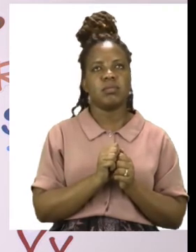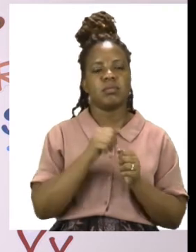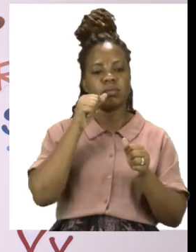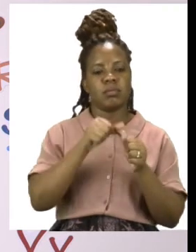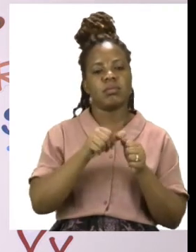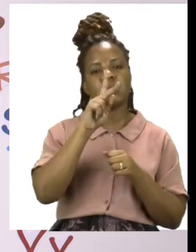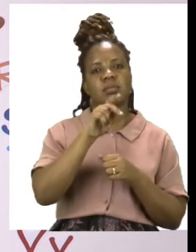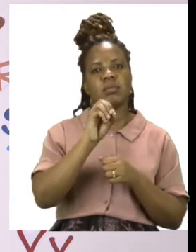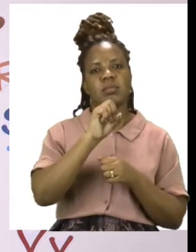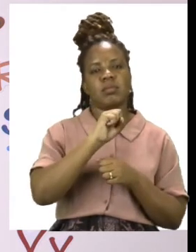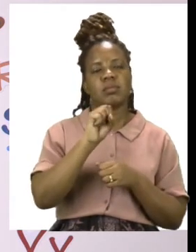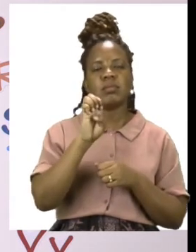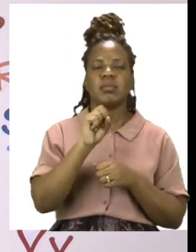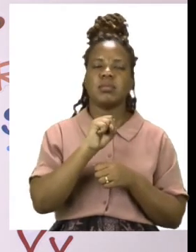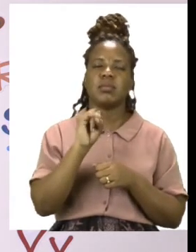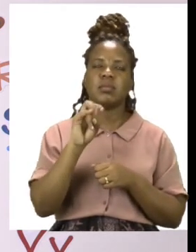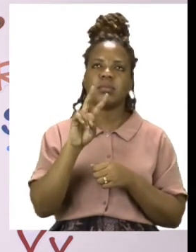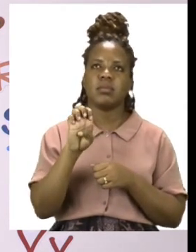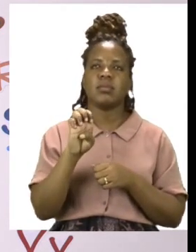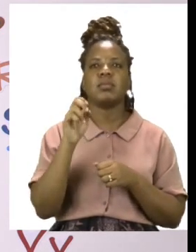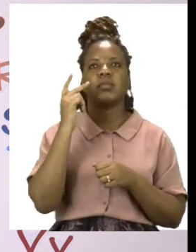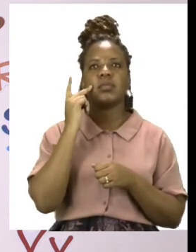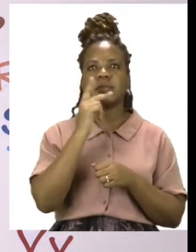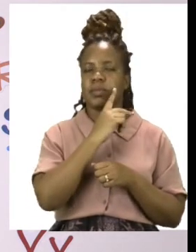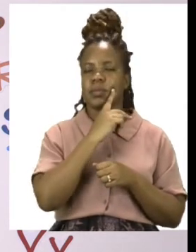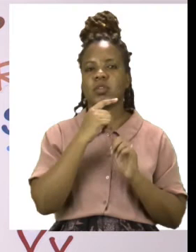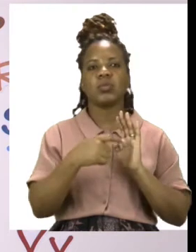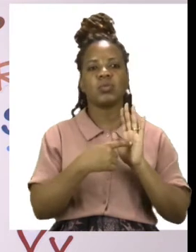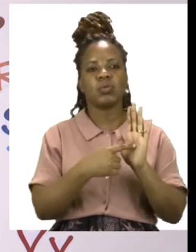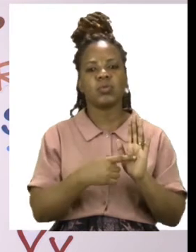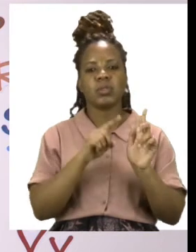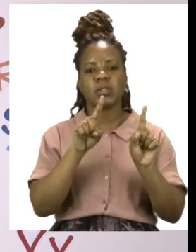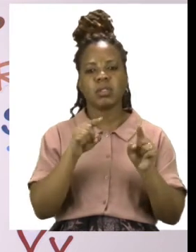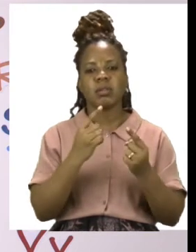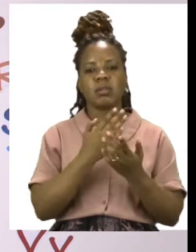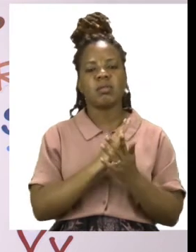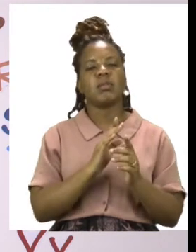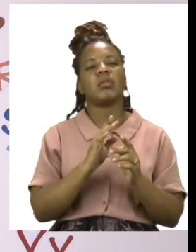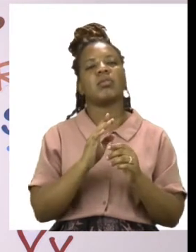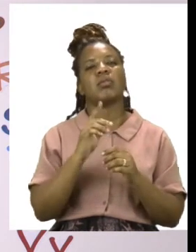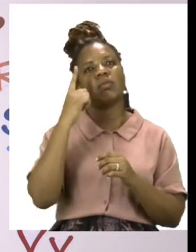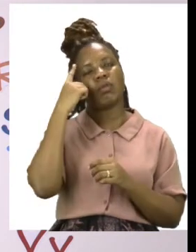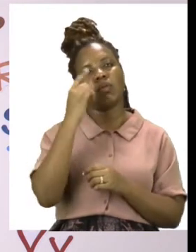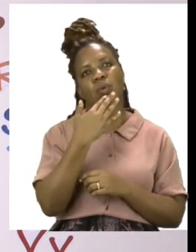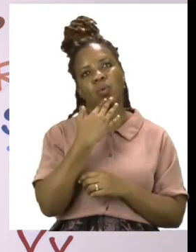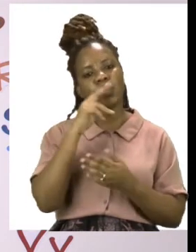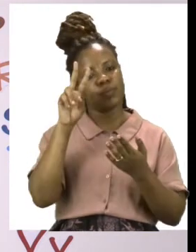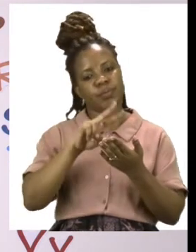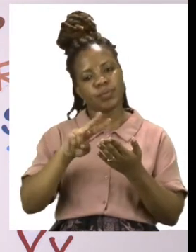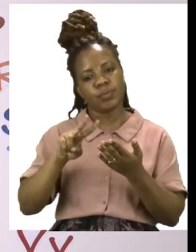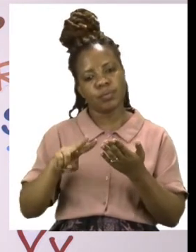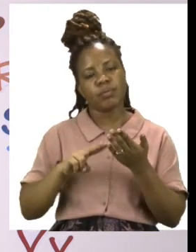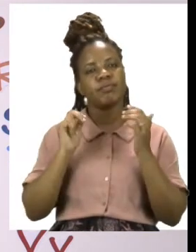possessive pronoun shows ownership, what belongs to whom. Read carefully and I